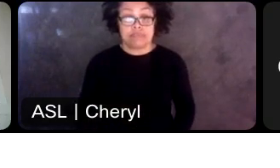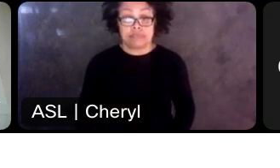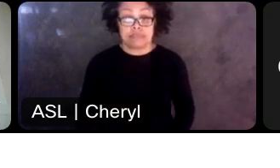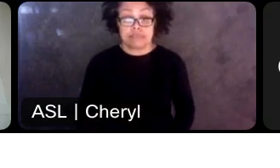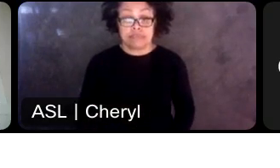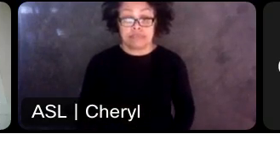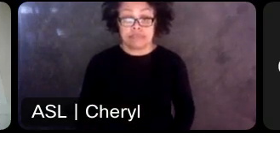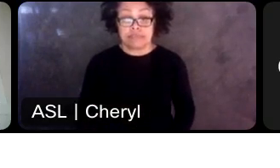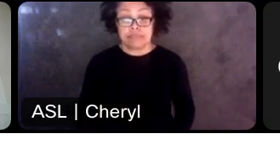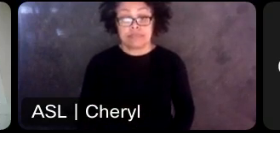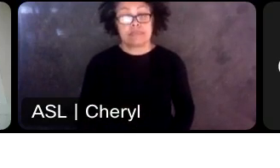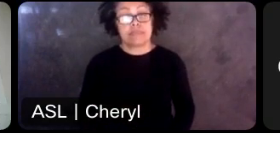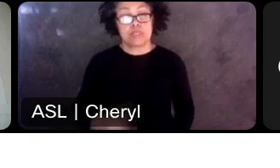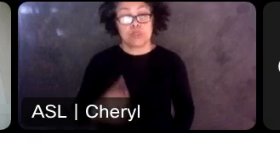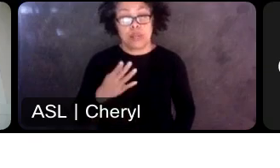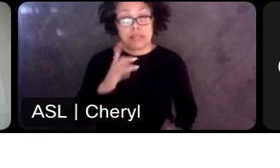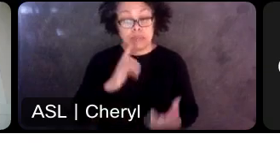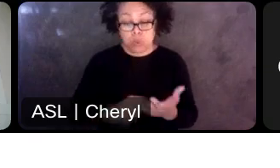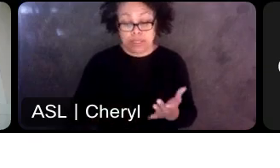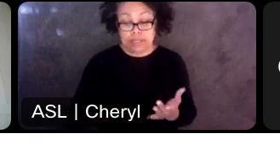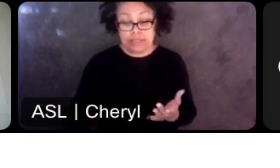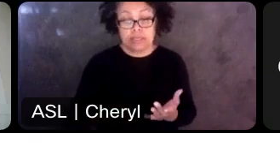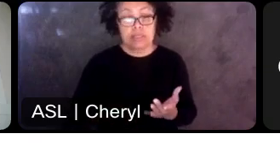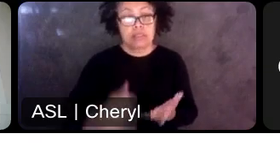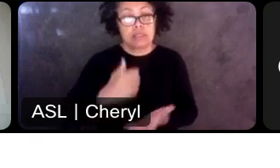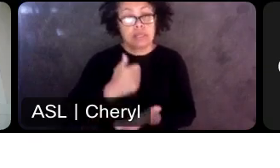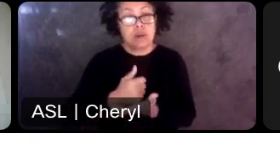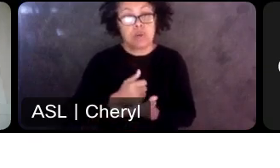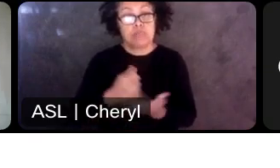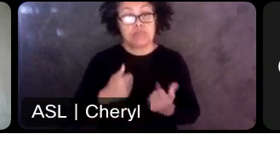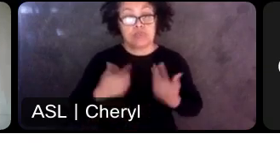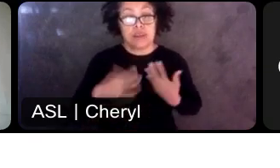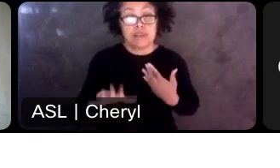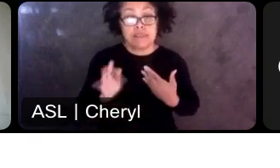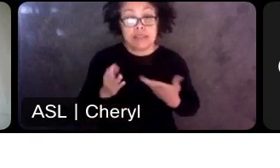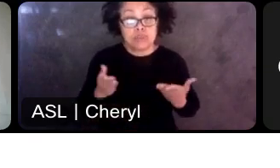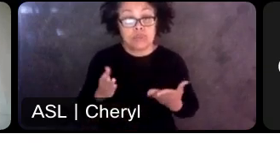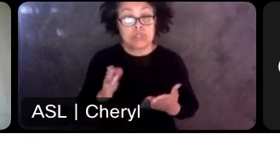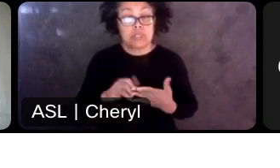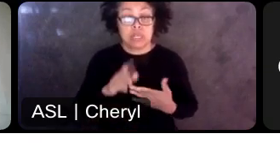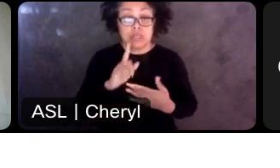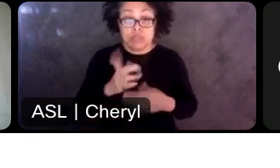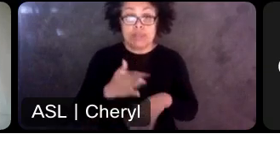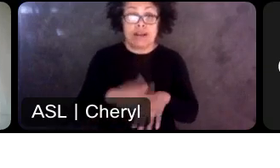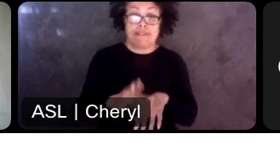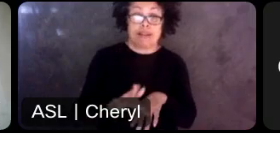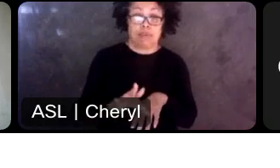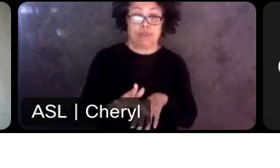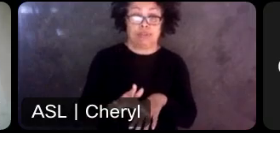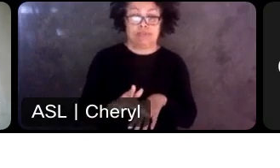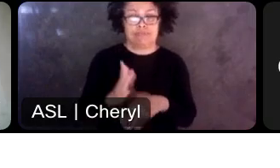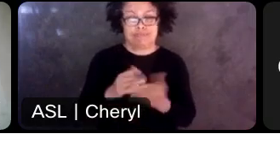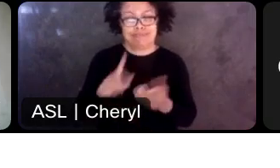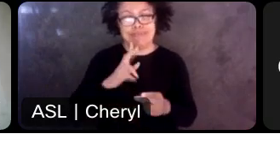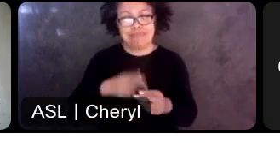One area of need that was identified was helping survivors to find services that are actually available. As some of you also